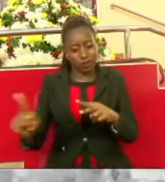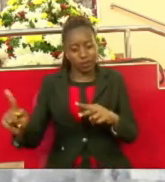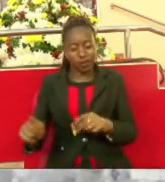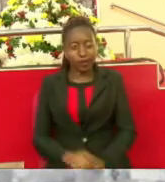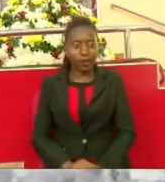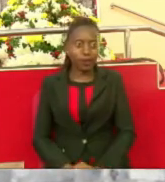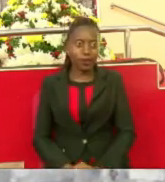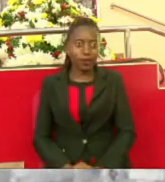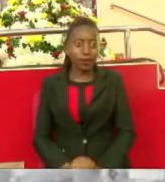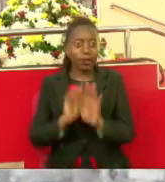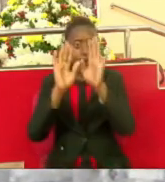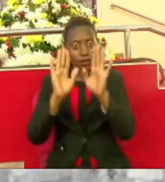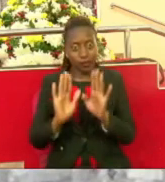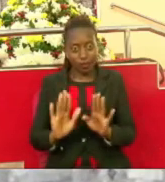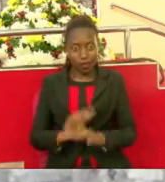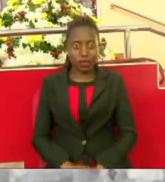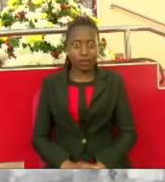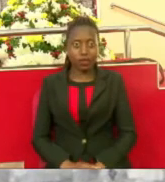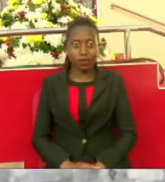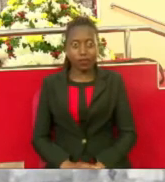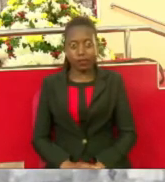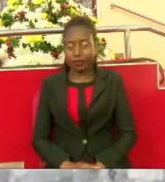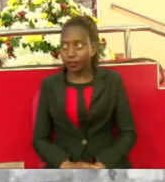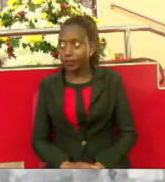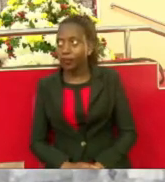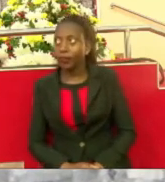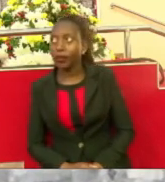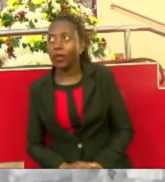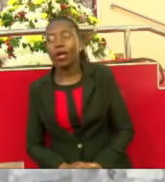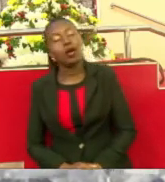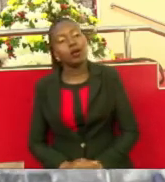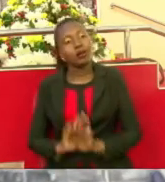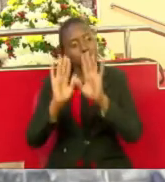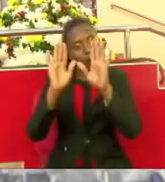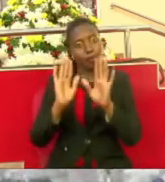It is important, and this is a favorite point, it's important to bless your children as Jesus did.